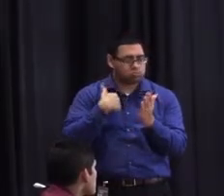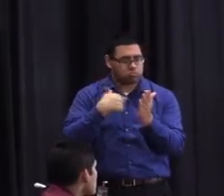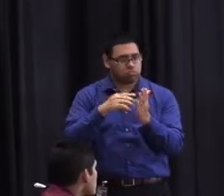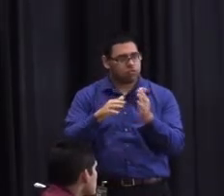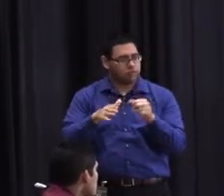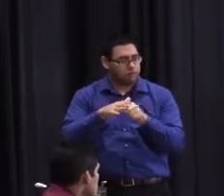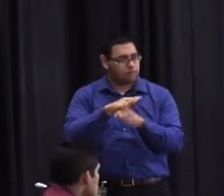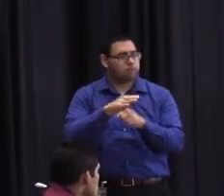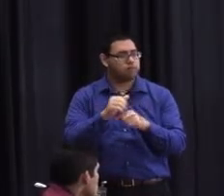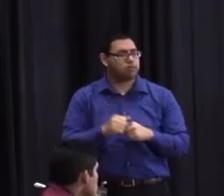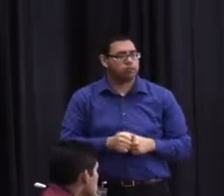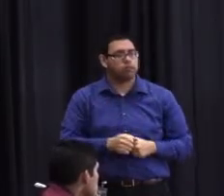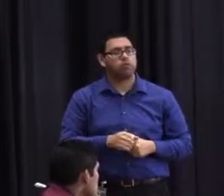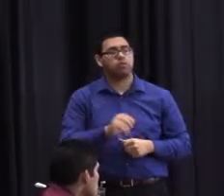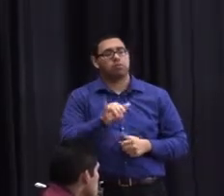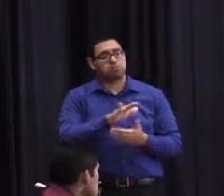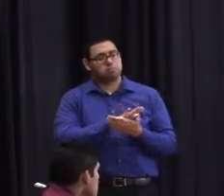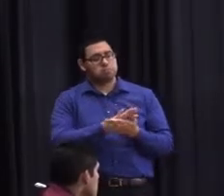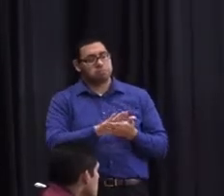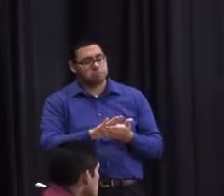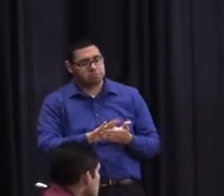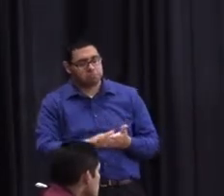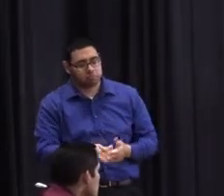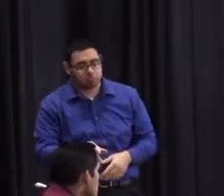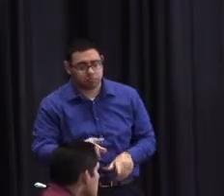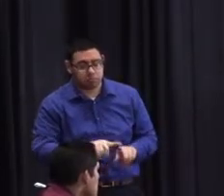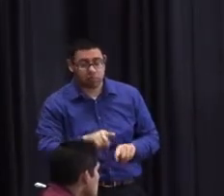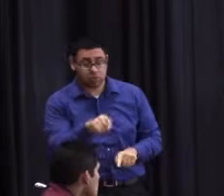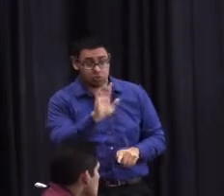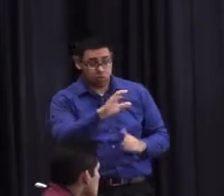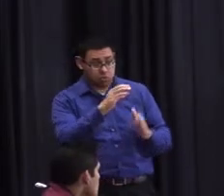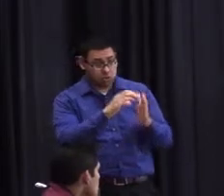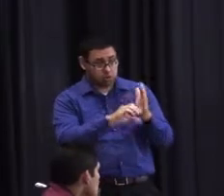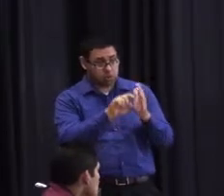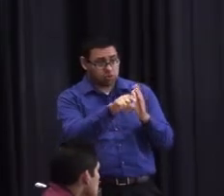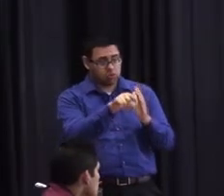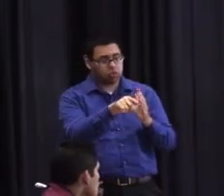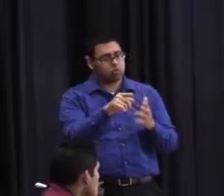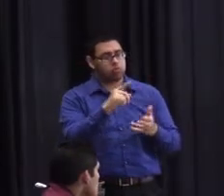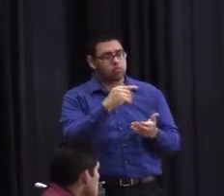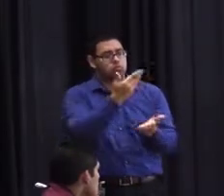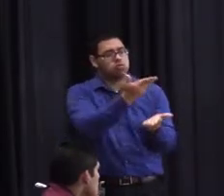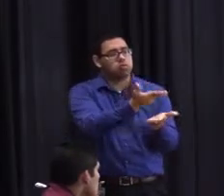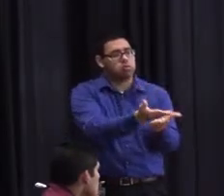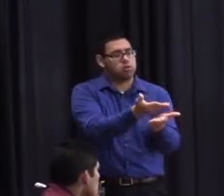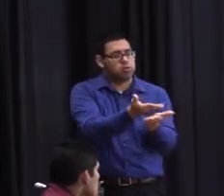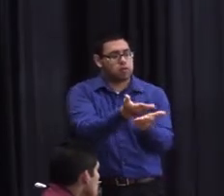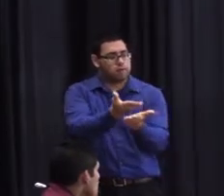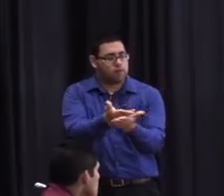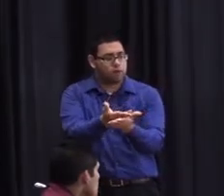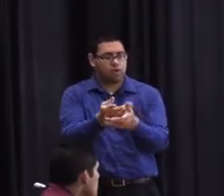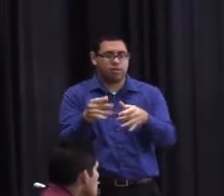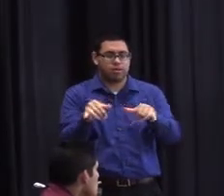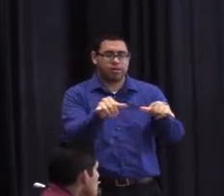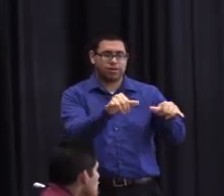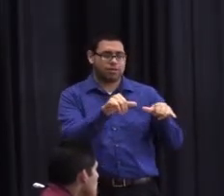was kind of nice. But they said, when you write your chapter, you need to justify the